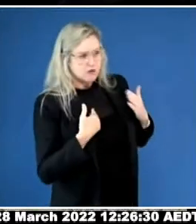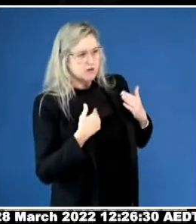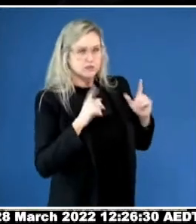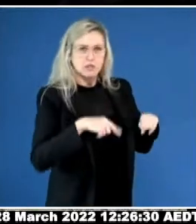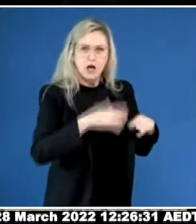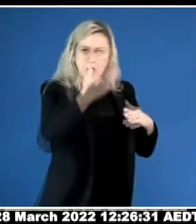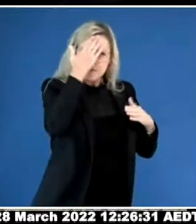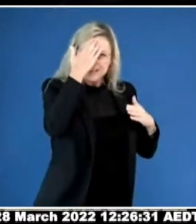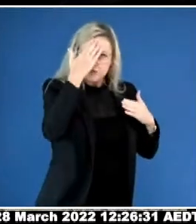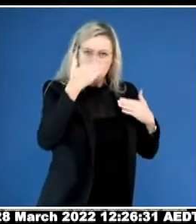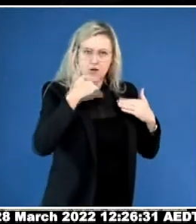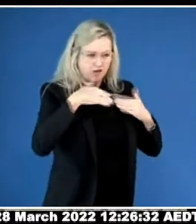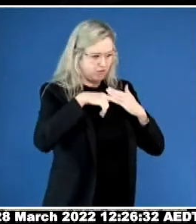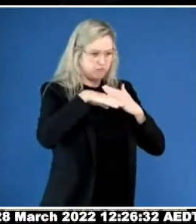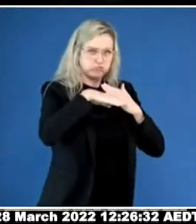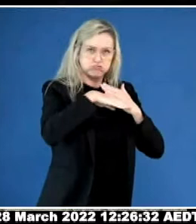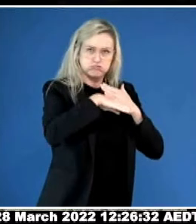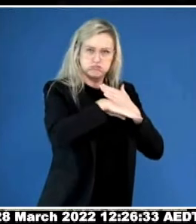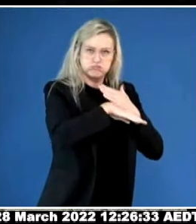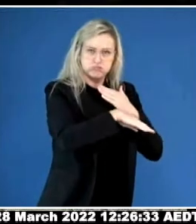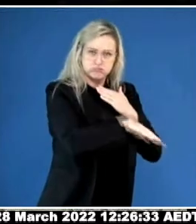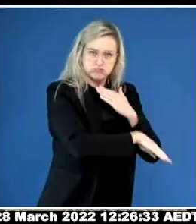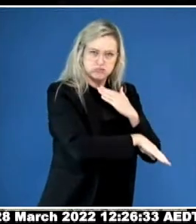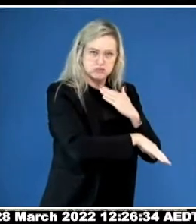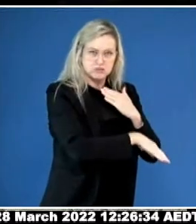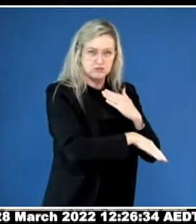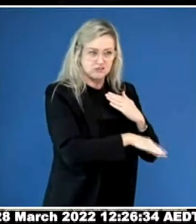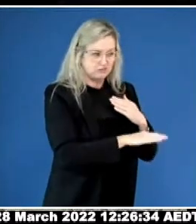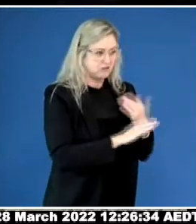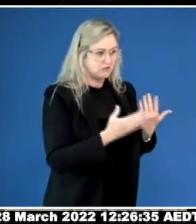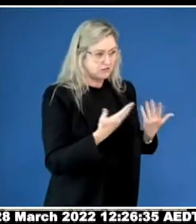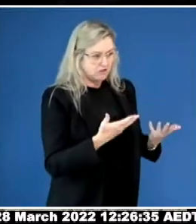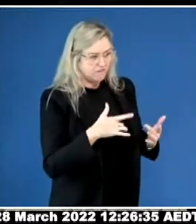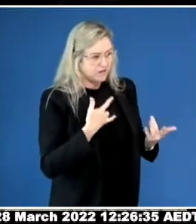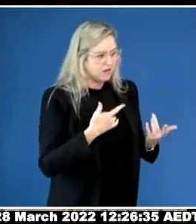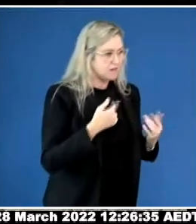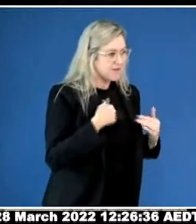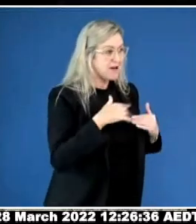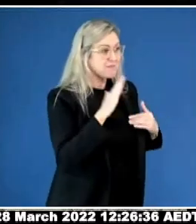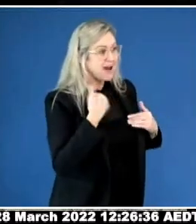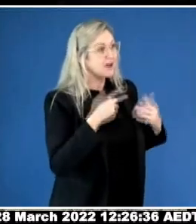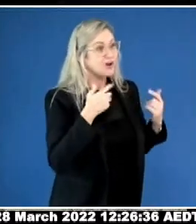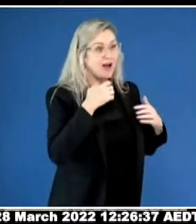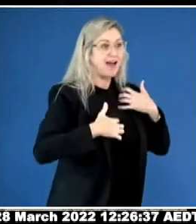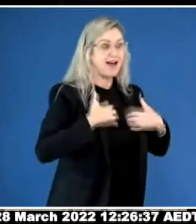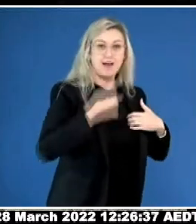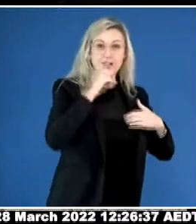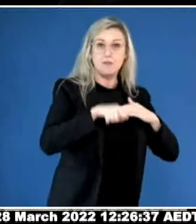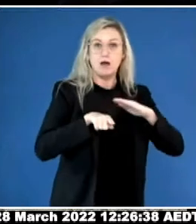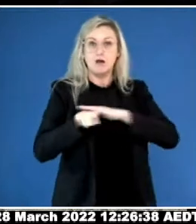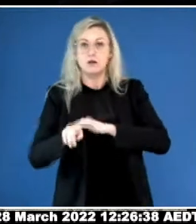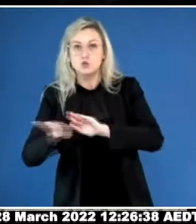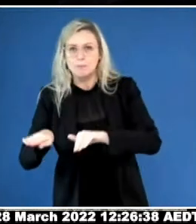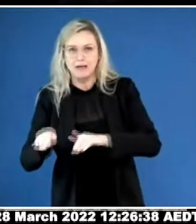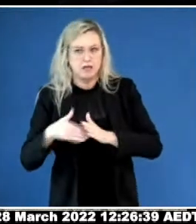was slowly deteriorating further were taken away, and I was, you know, more resided into the home. I lost